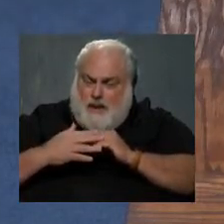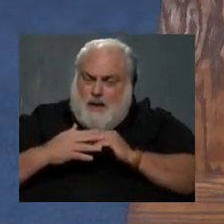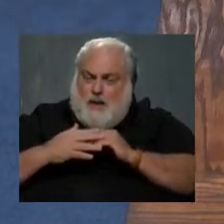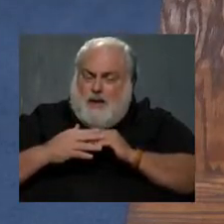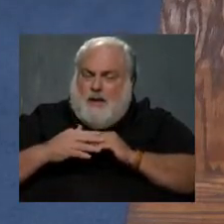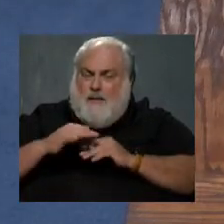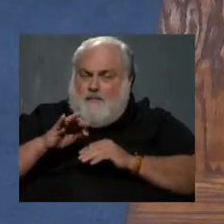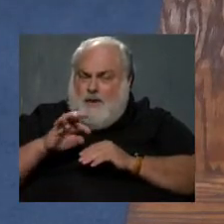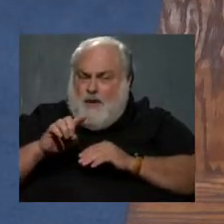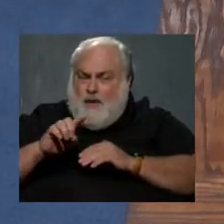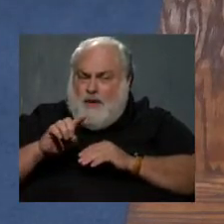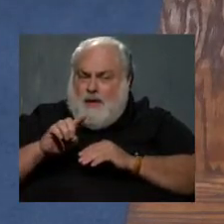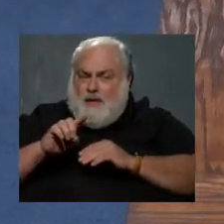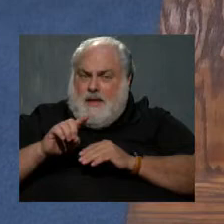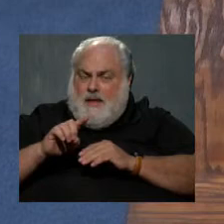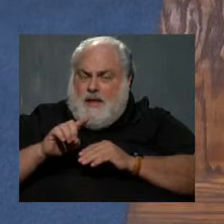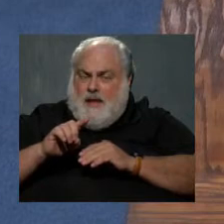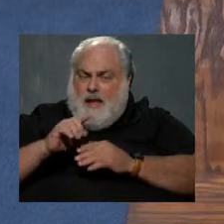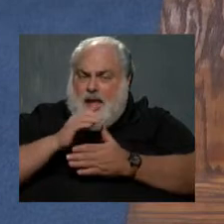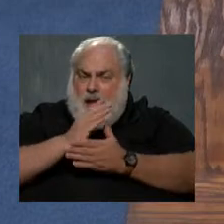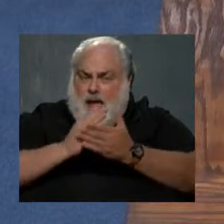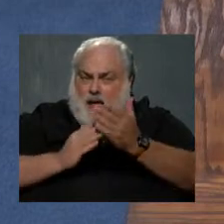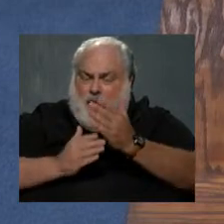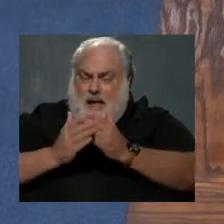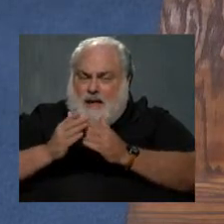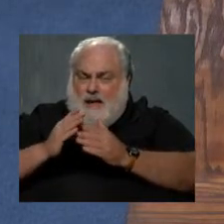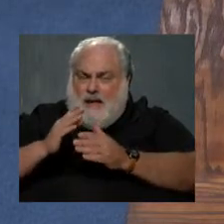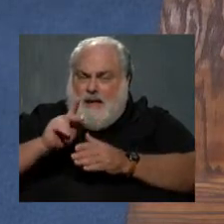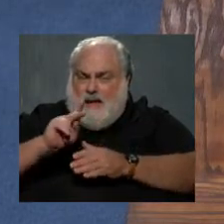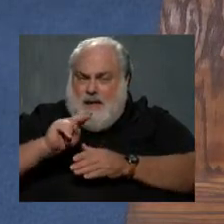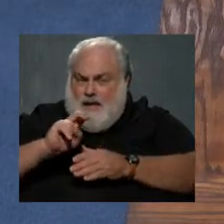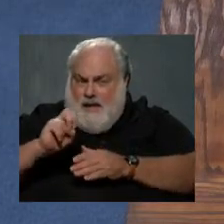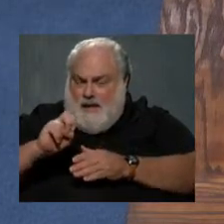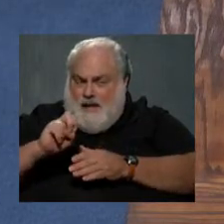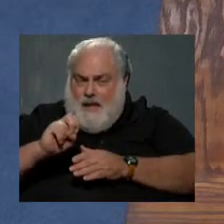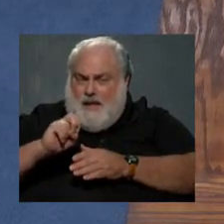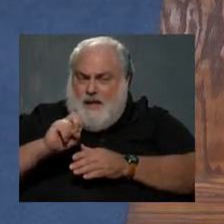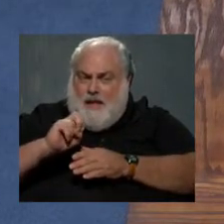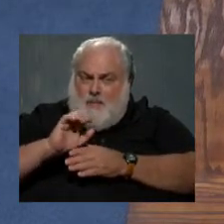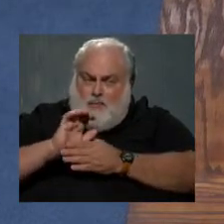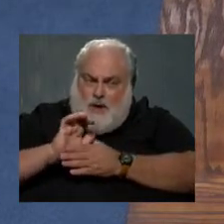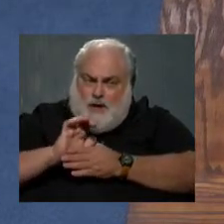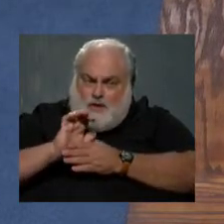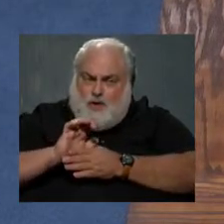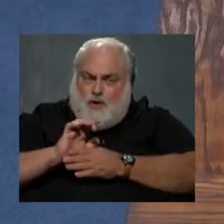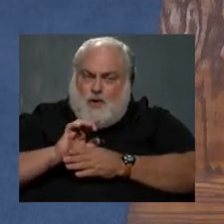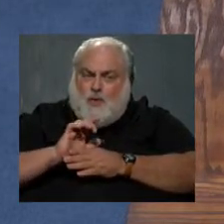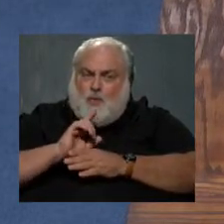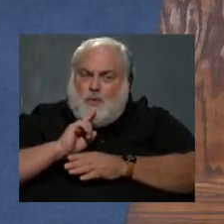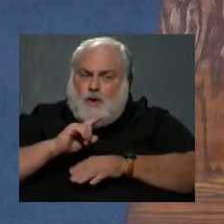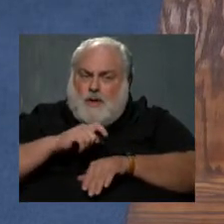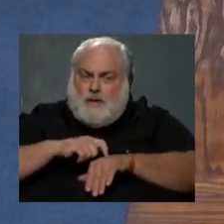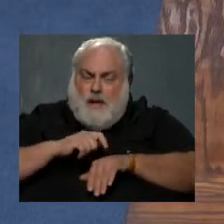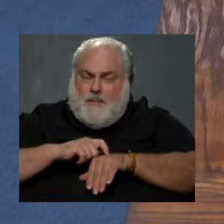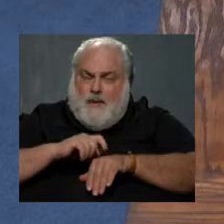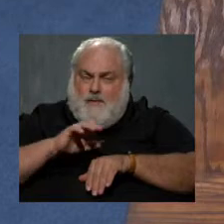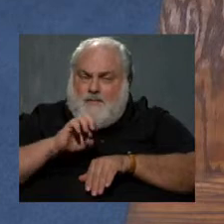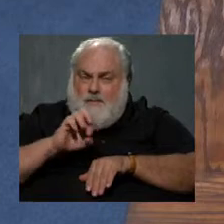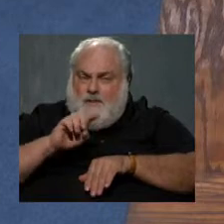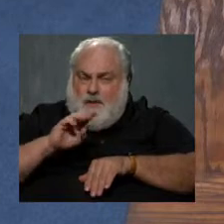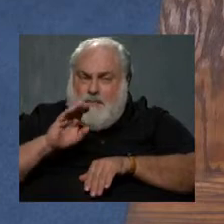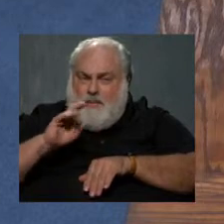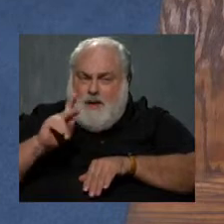field techniques such as hand, knee, elbow pressure. It offers pulses, breathing, real-time feedback via remote control.